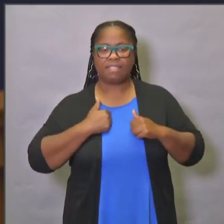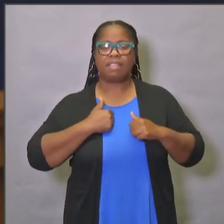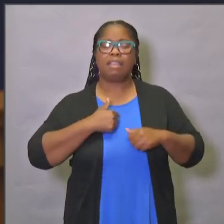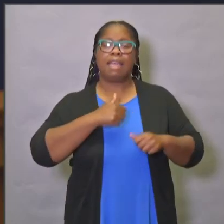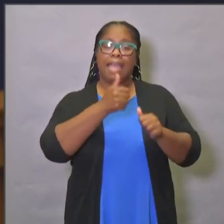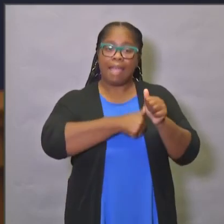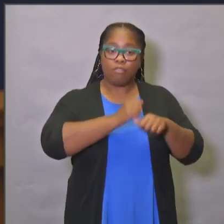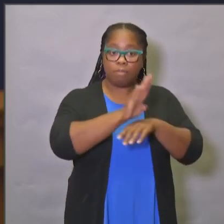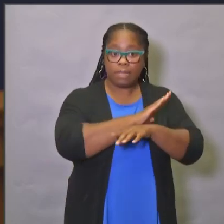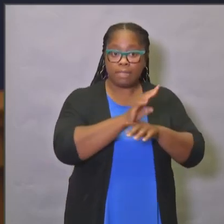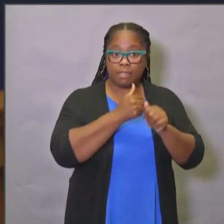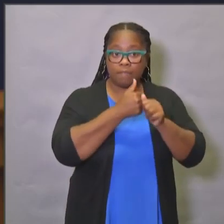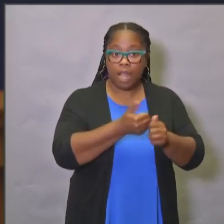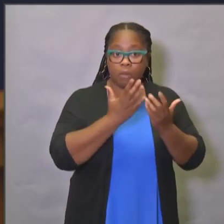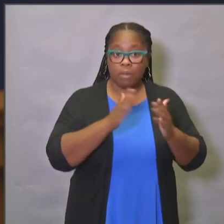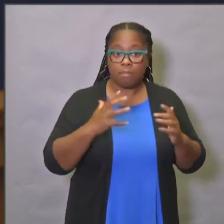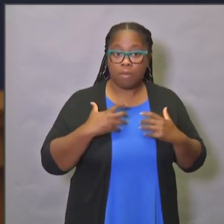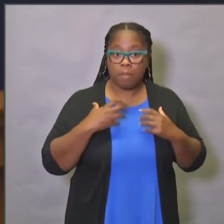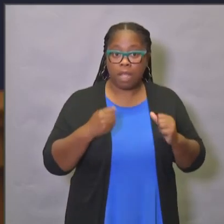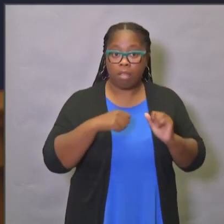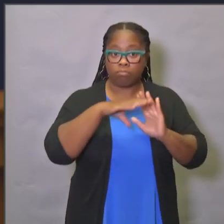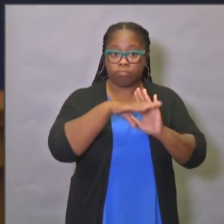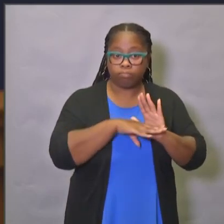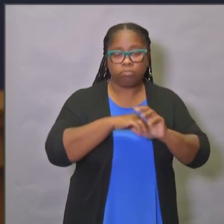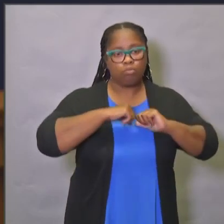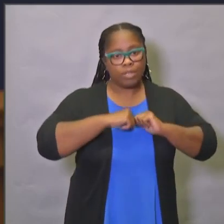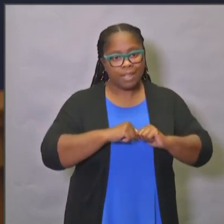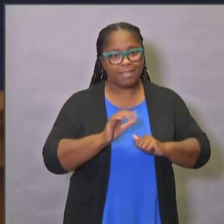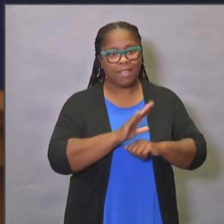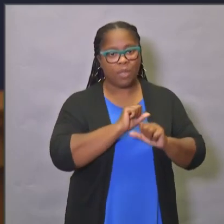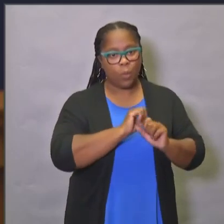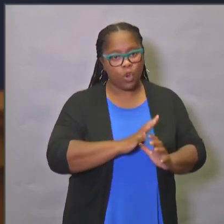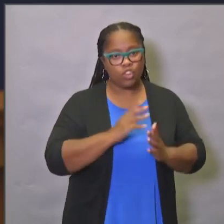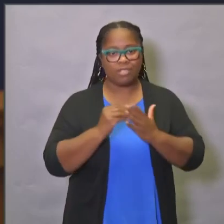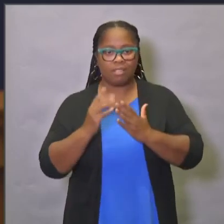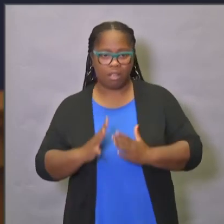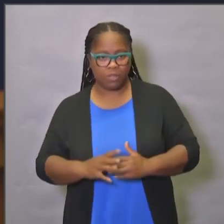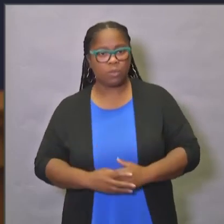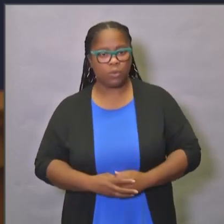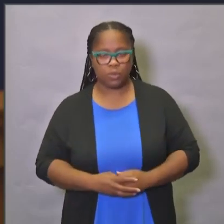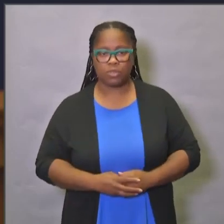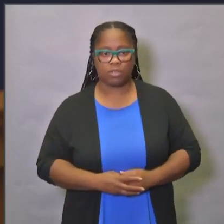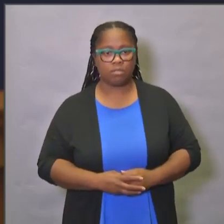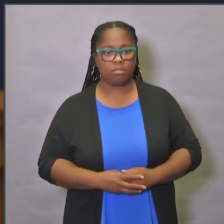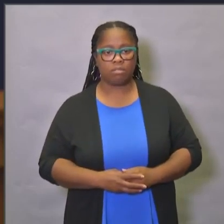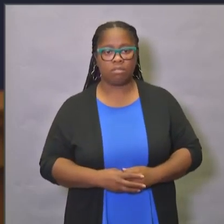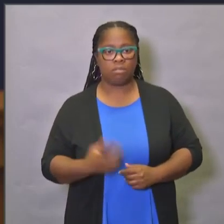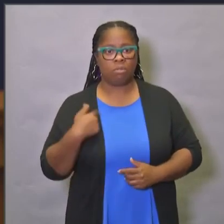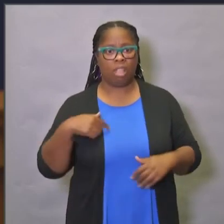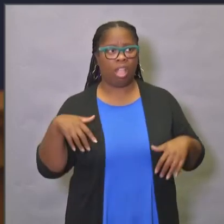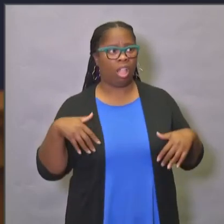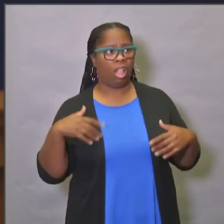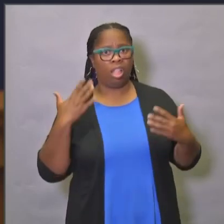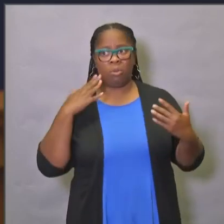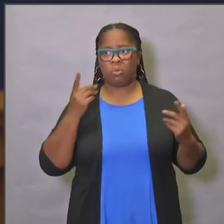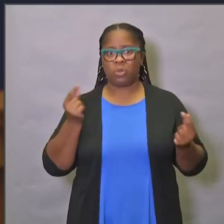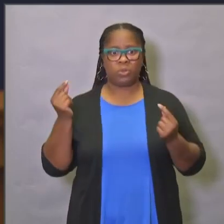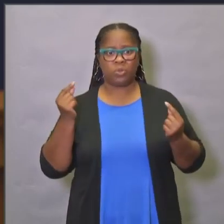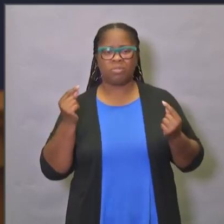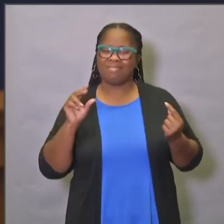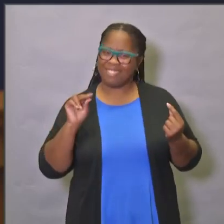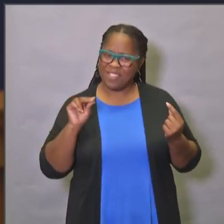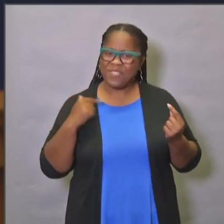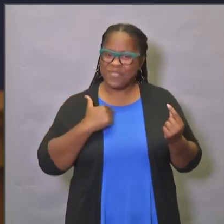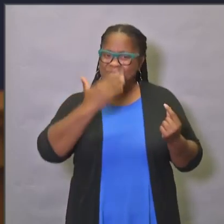the public health protocols protects their workers and their customers. We're not helpless as we get ready for the fall